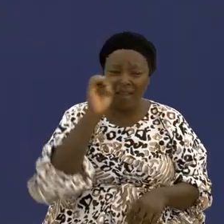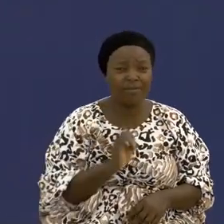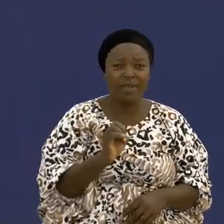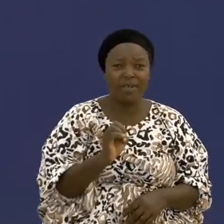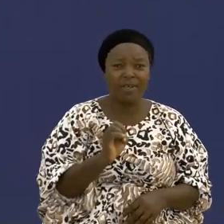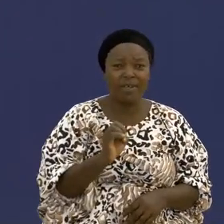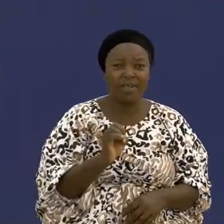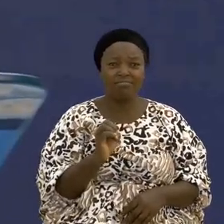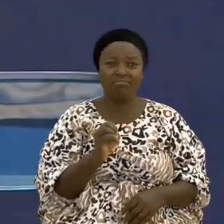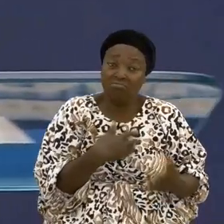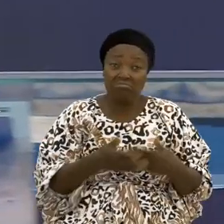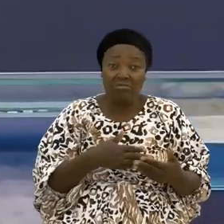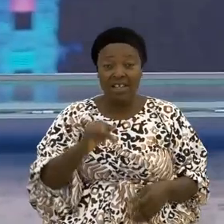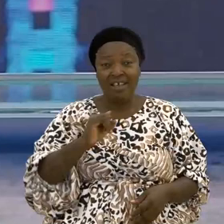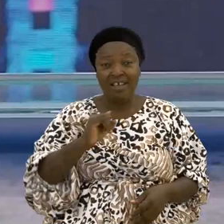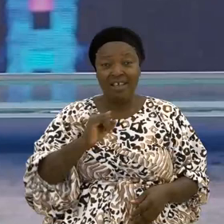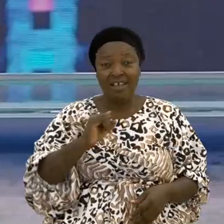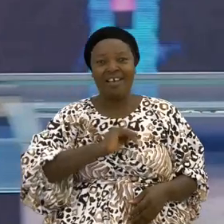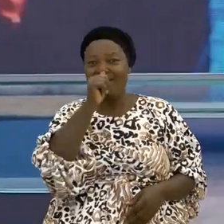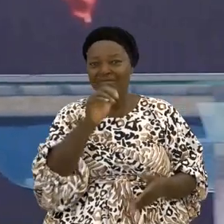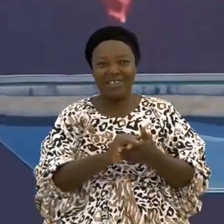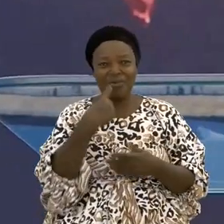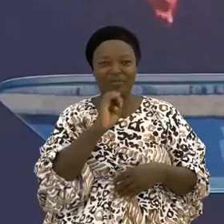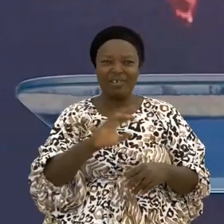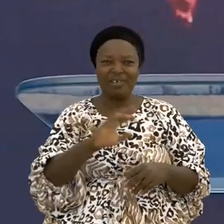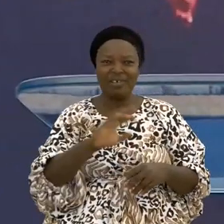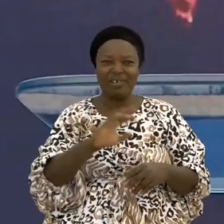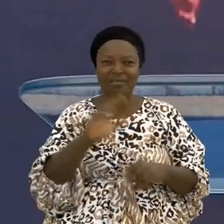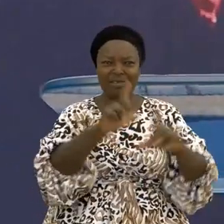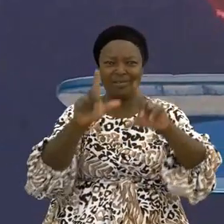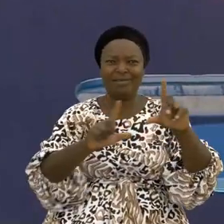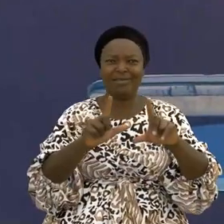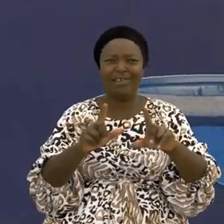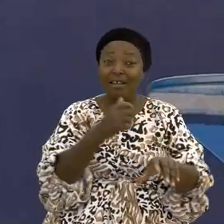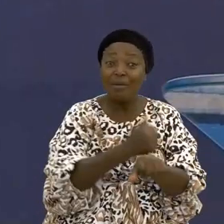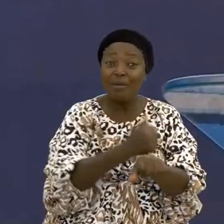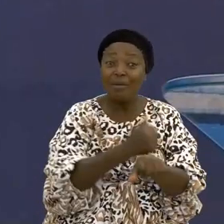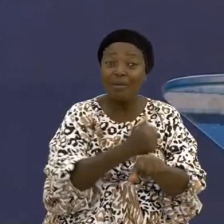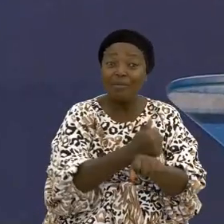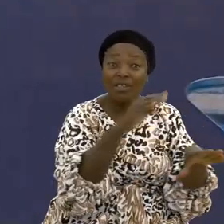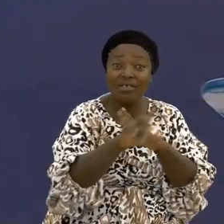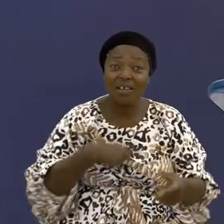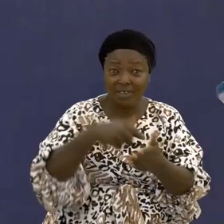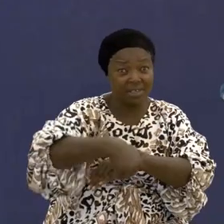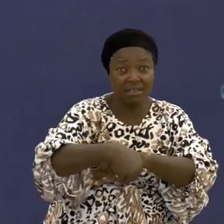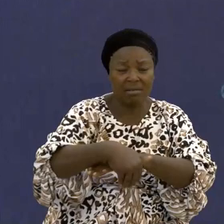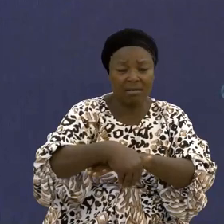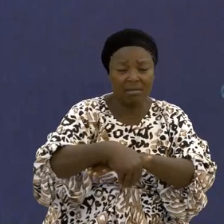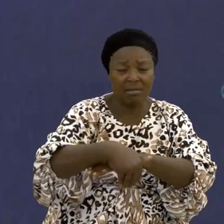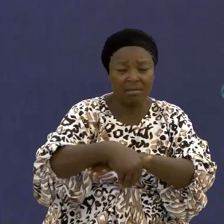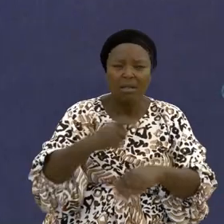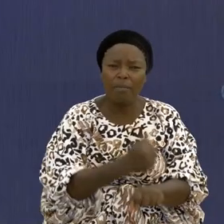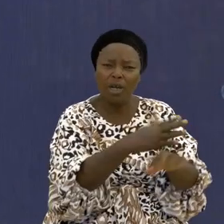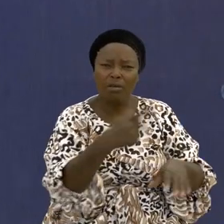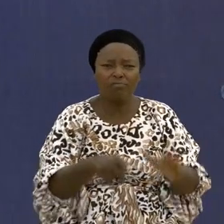whosoever, I am that whosoever. The mountain in your life tonight, mountain